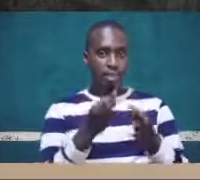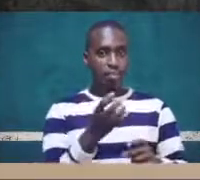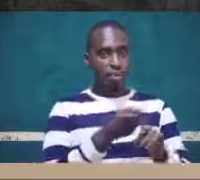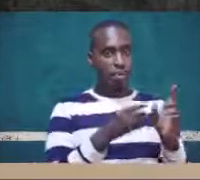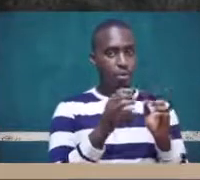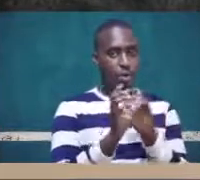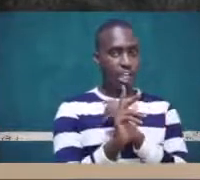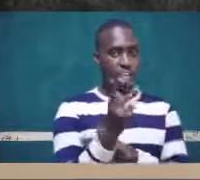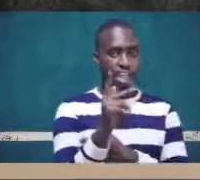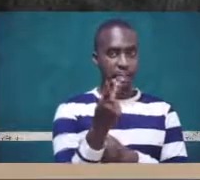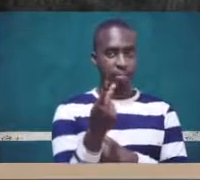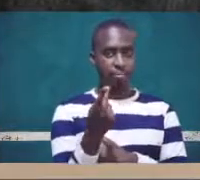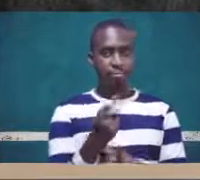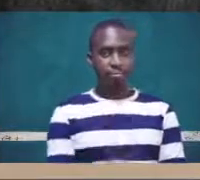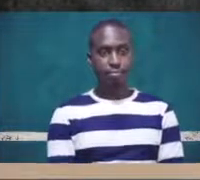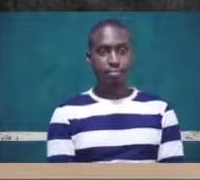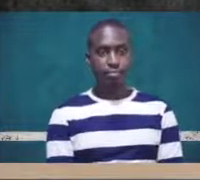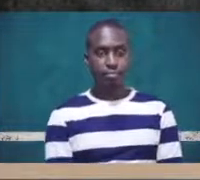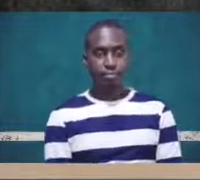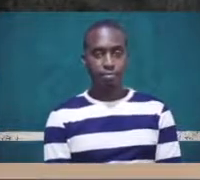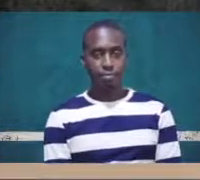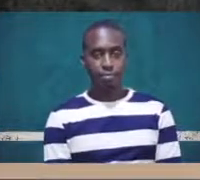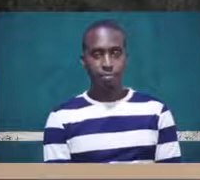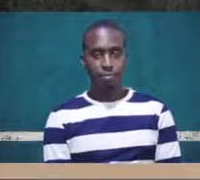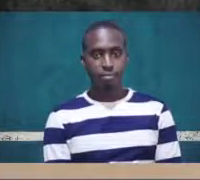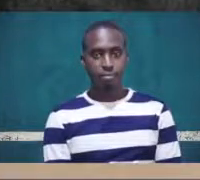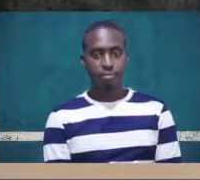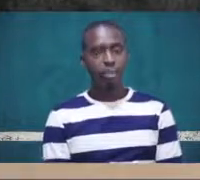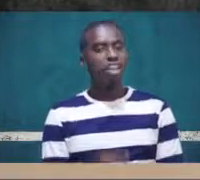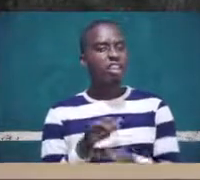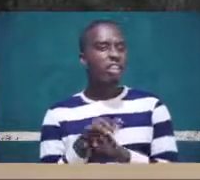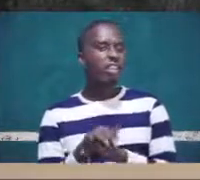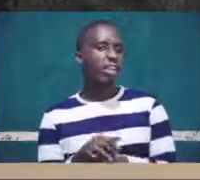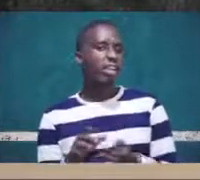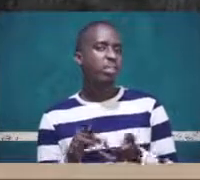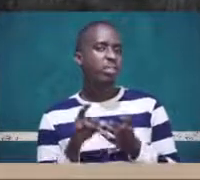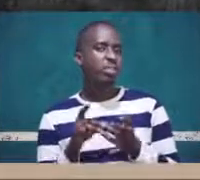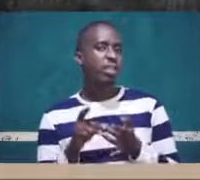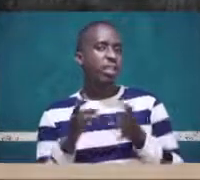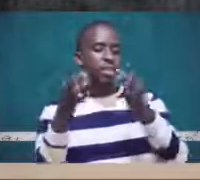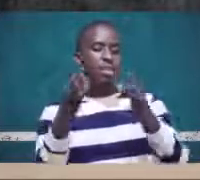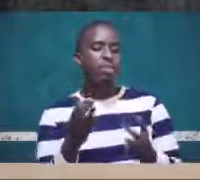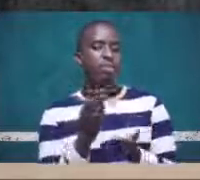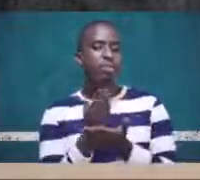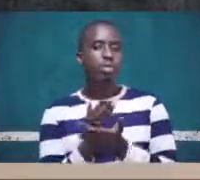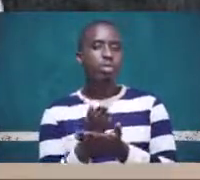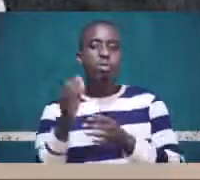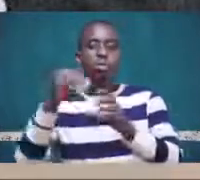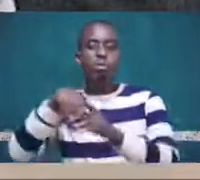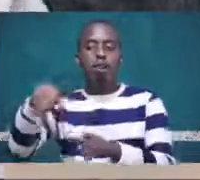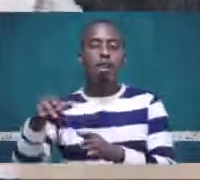Kenya, is importing goods from Kenya, especially commodities which are produced within the